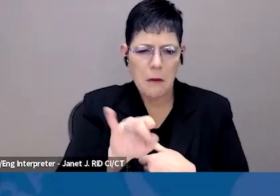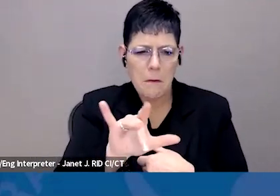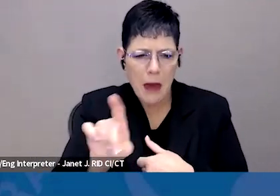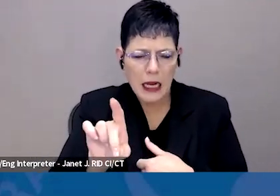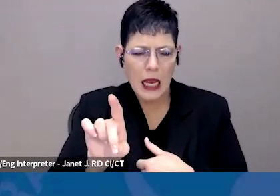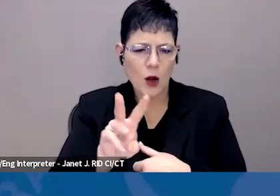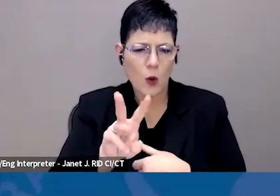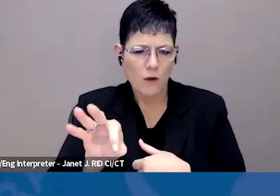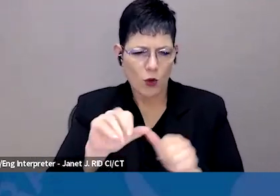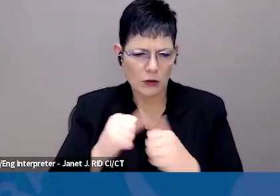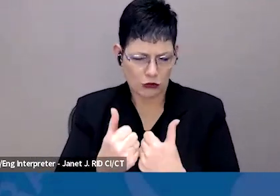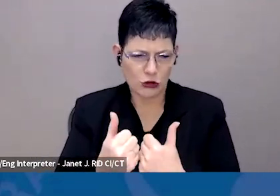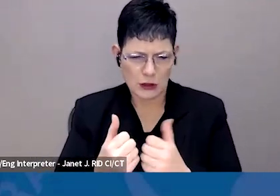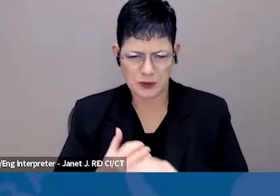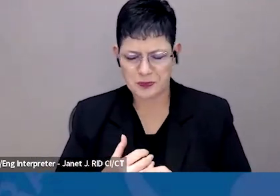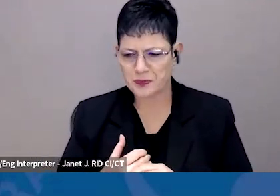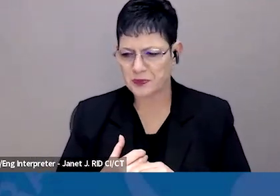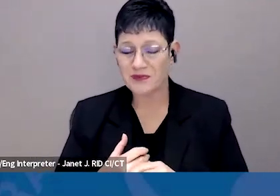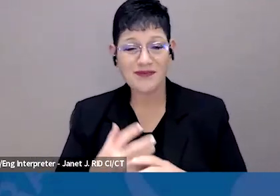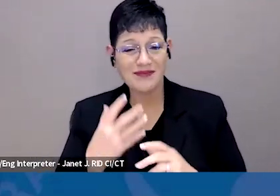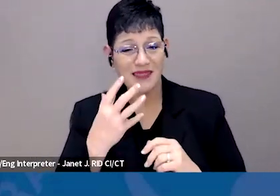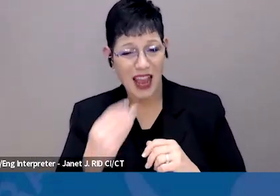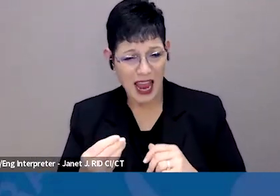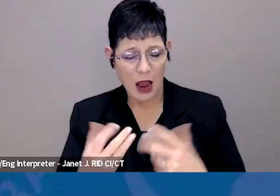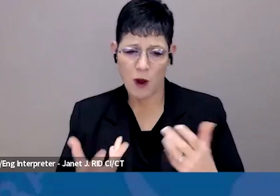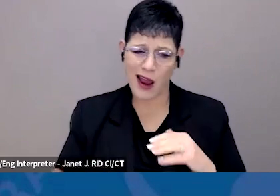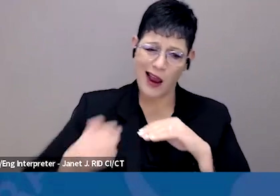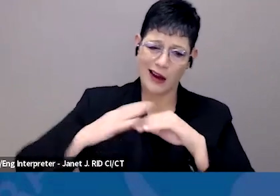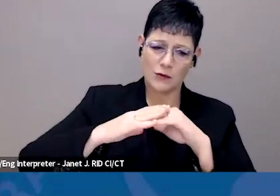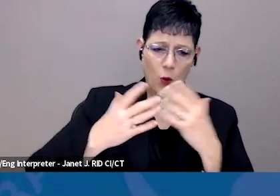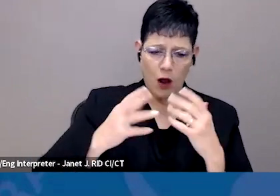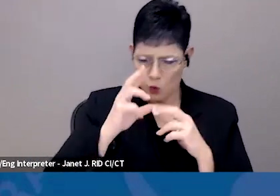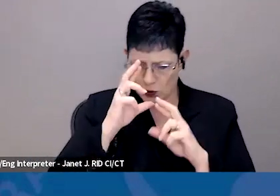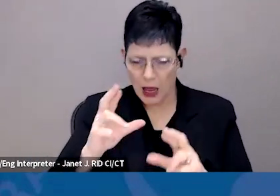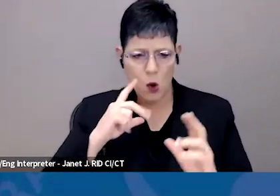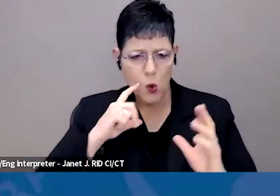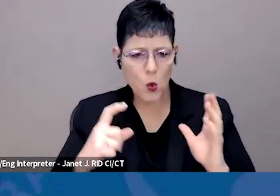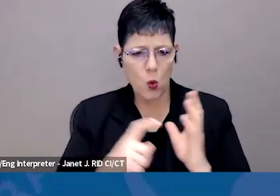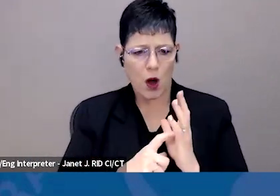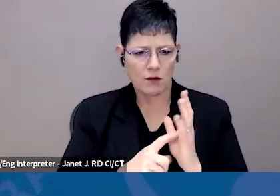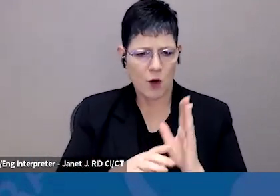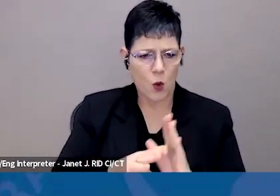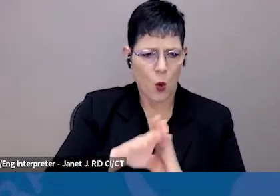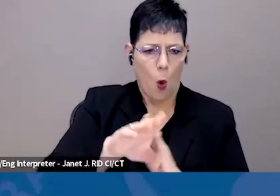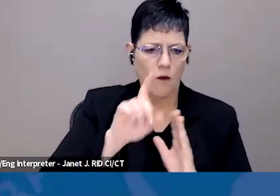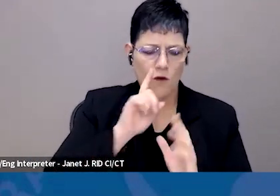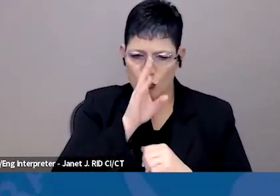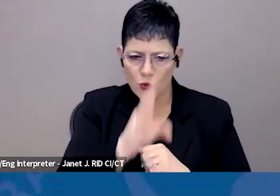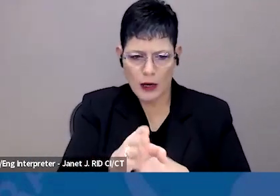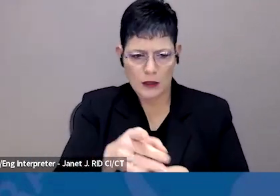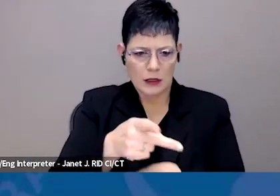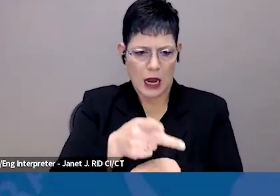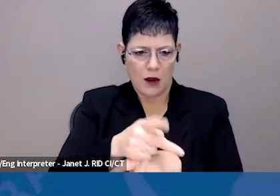workforce agencies, and increasing respect, recognition, and growth opportunities for the direct care